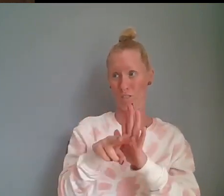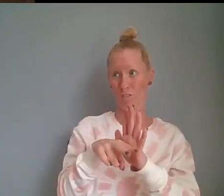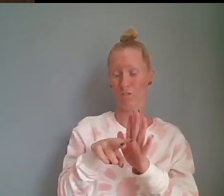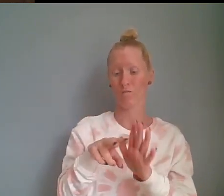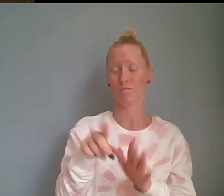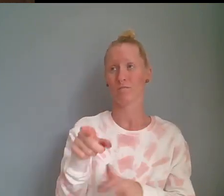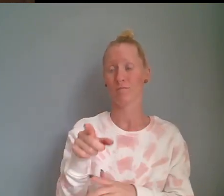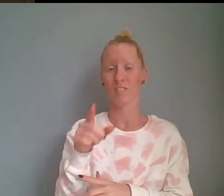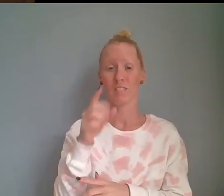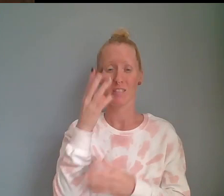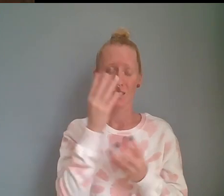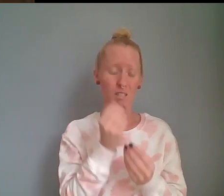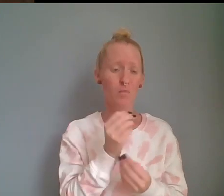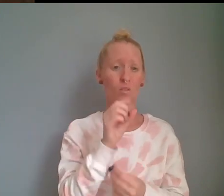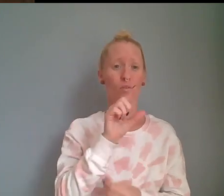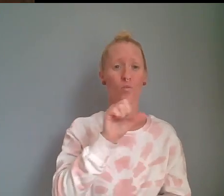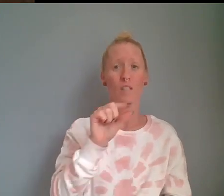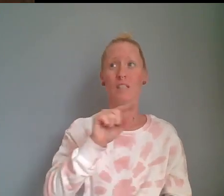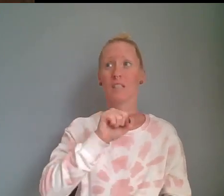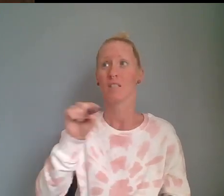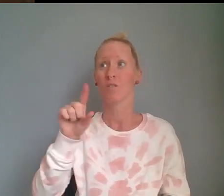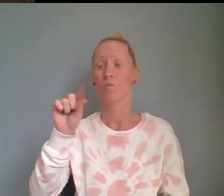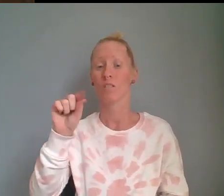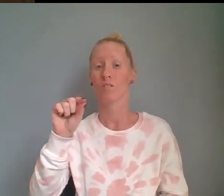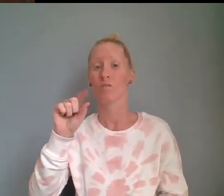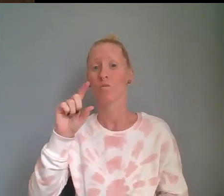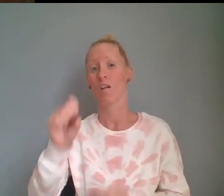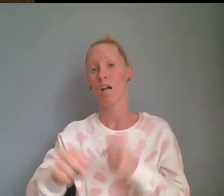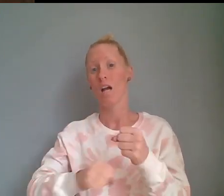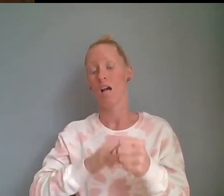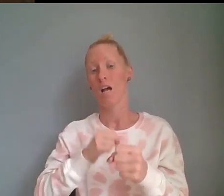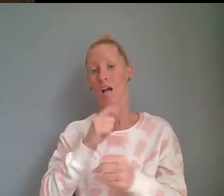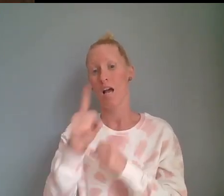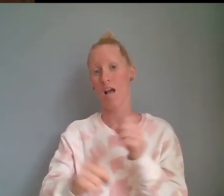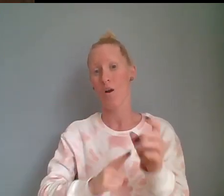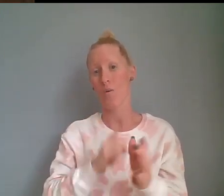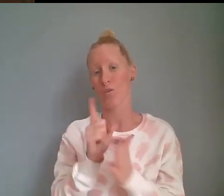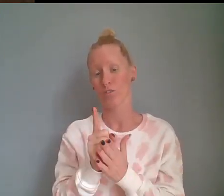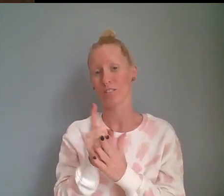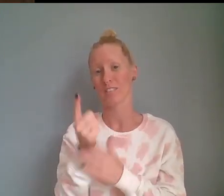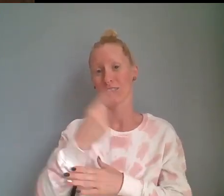getting up, eating a little bit, and then going back to bed because she was exhausted still.